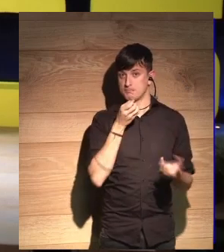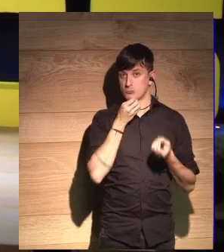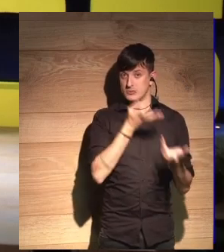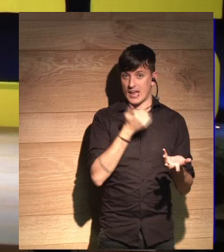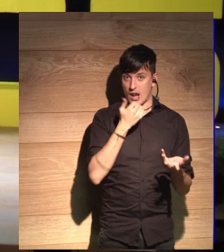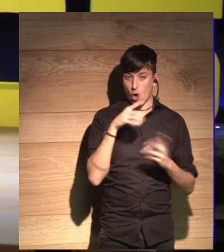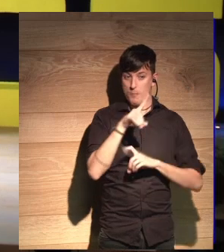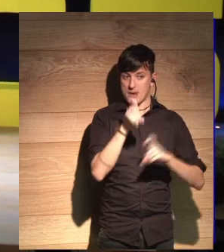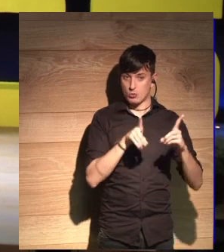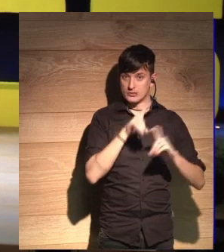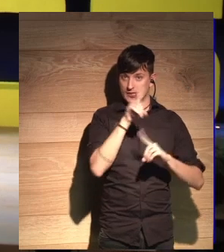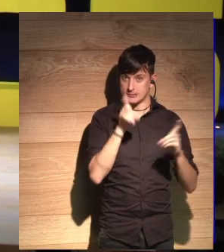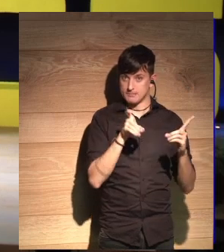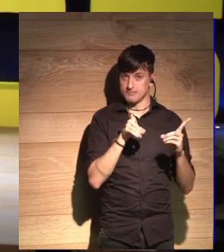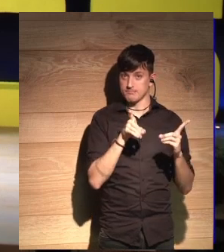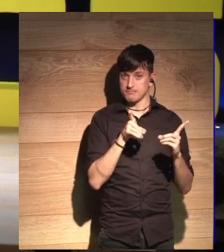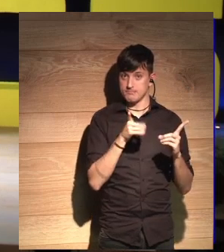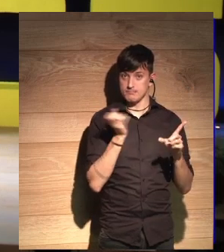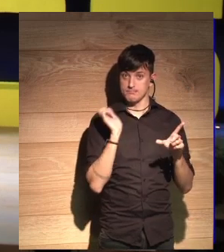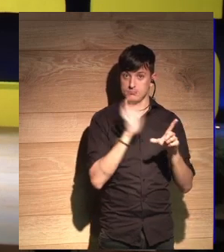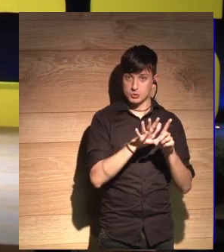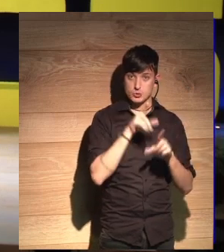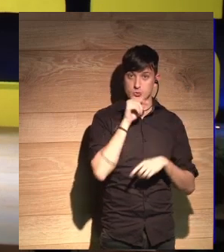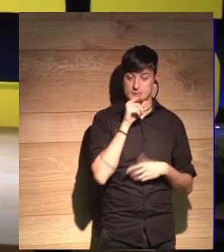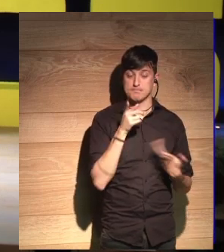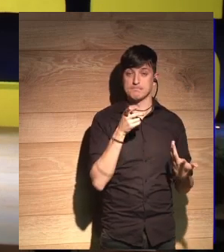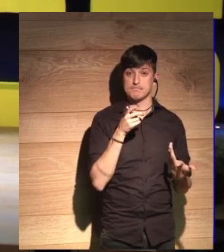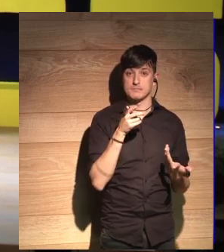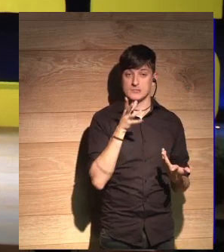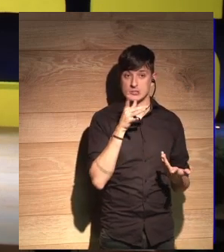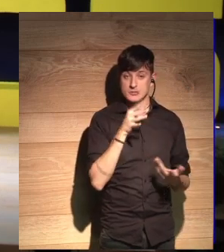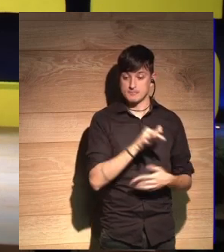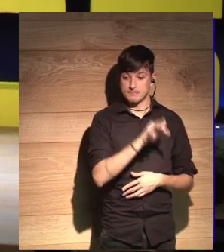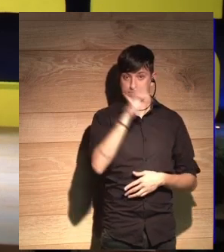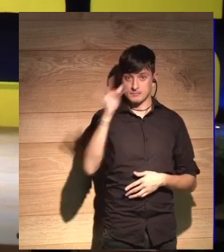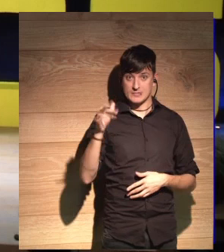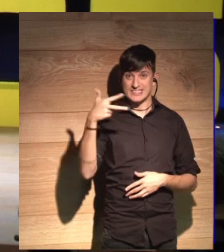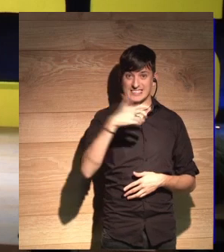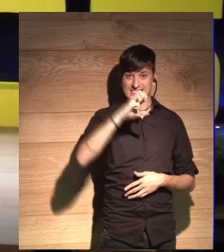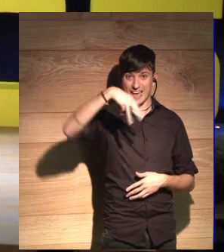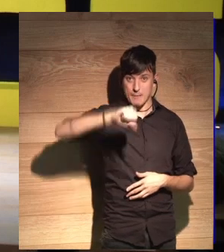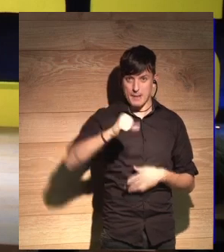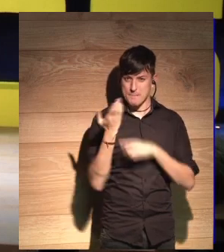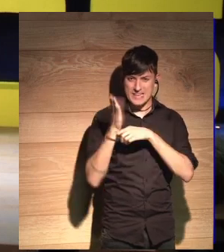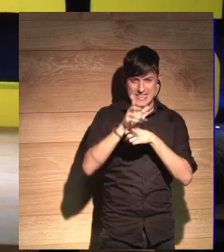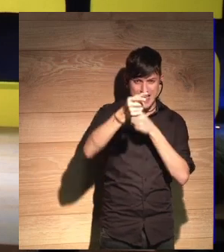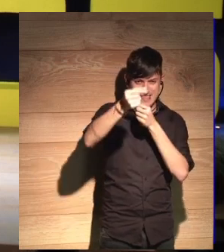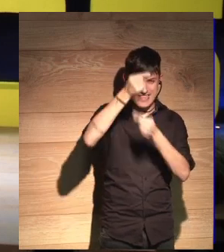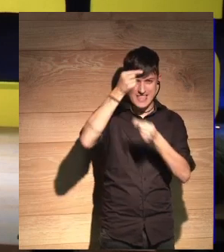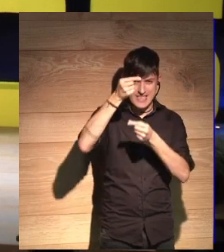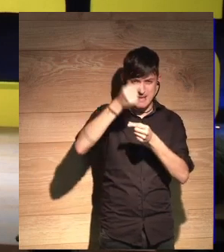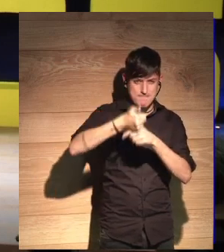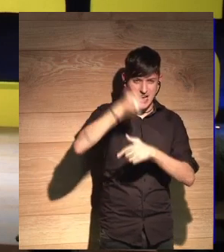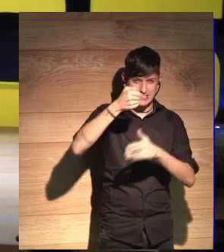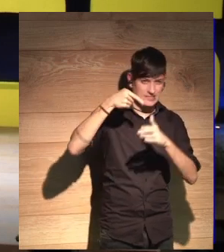comment on the event, or you want to send questions for the Q&A session that we will have at the end. And then I will turn the floor over